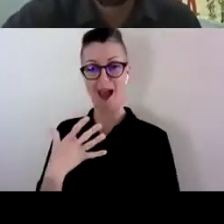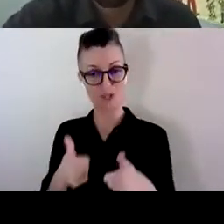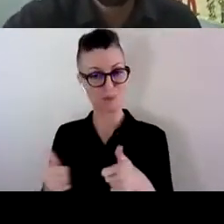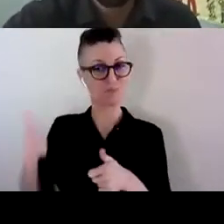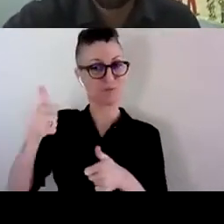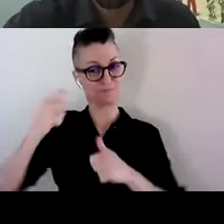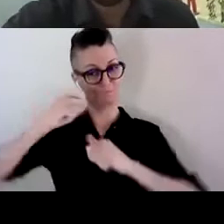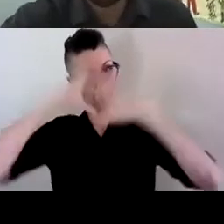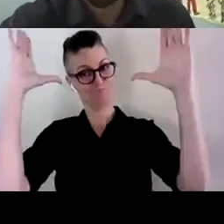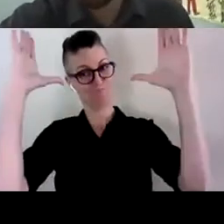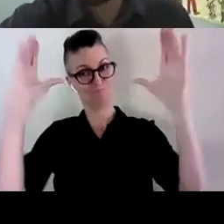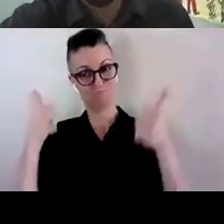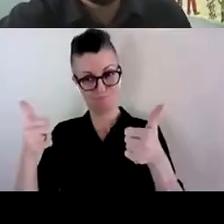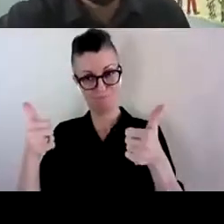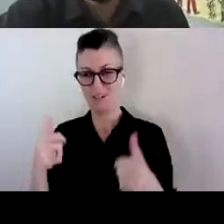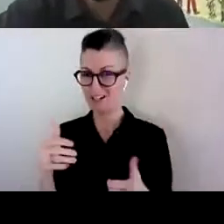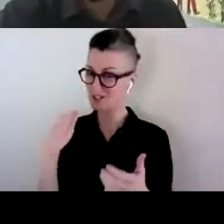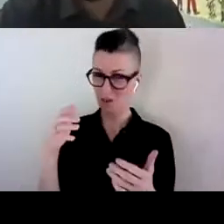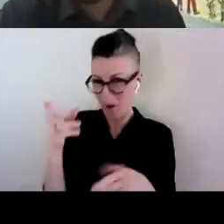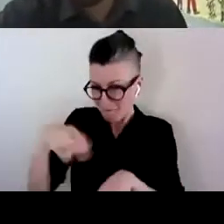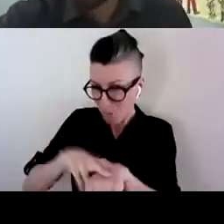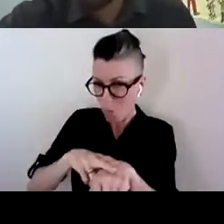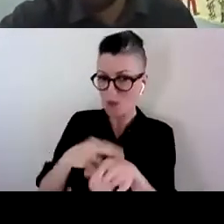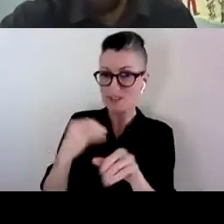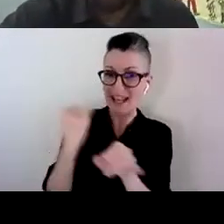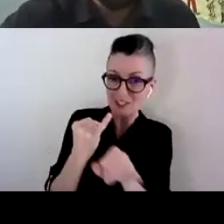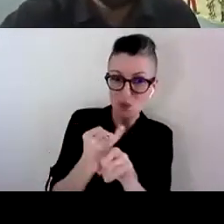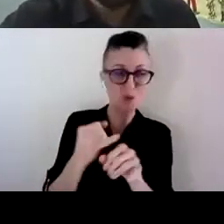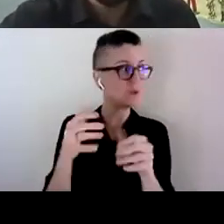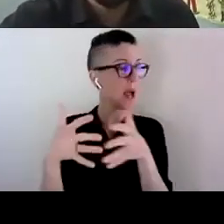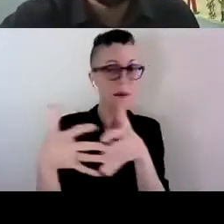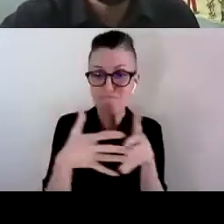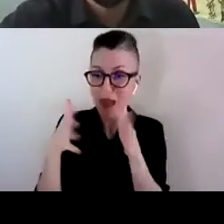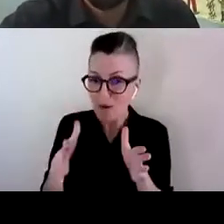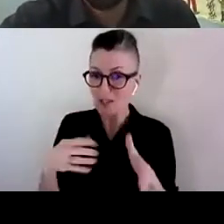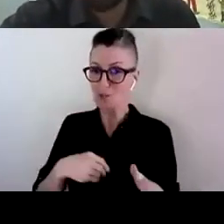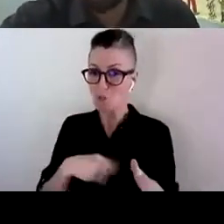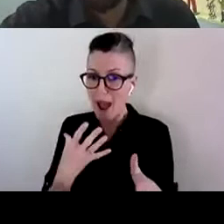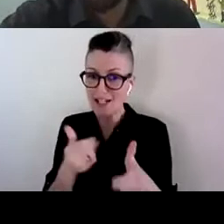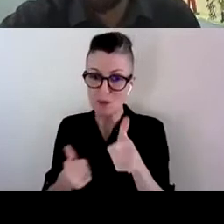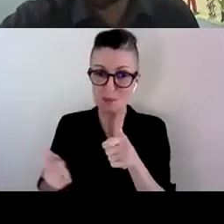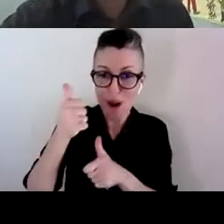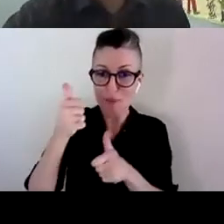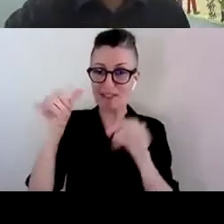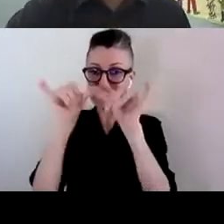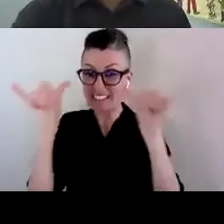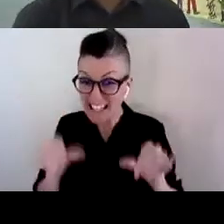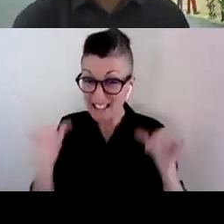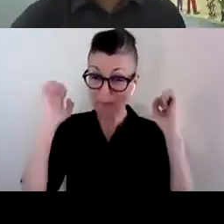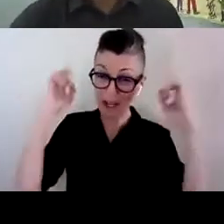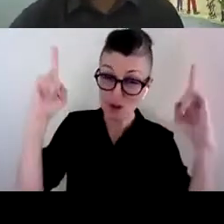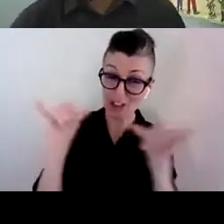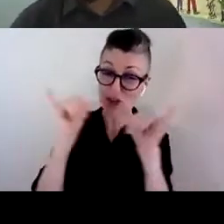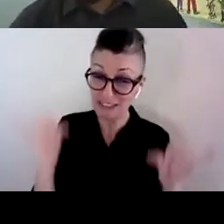this country, especially the educational institutions, reflect white supremacy. White supremacy is the